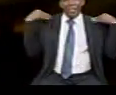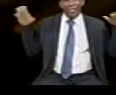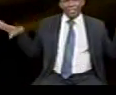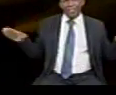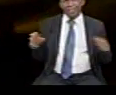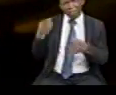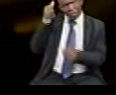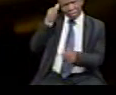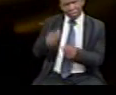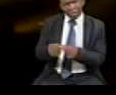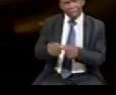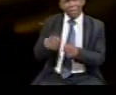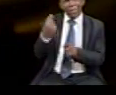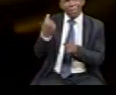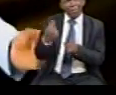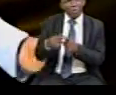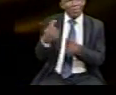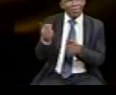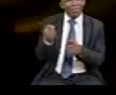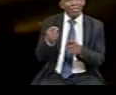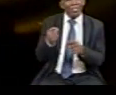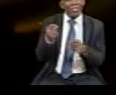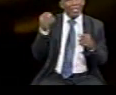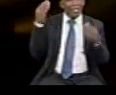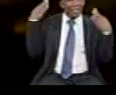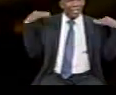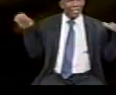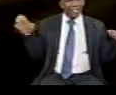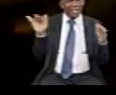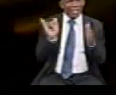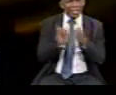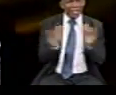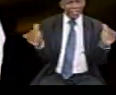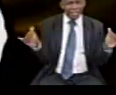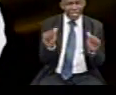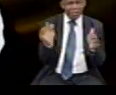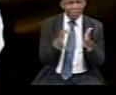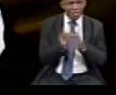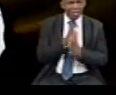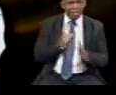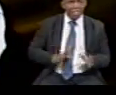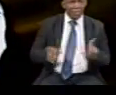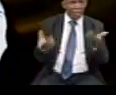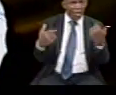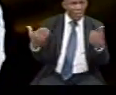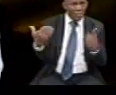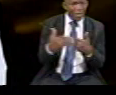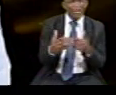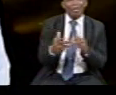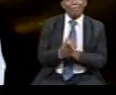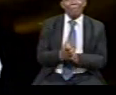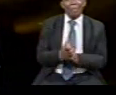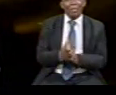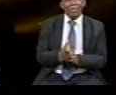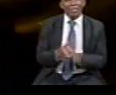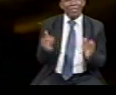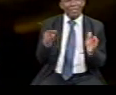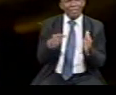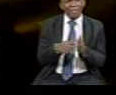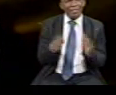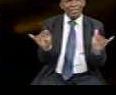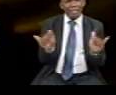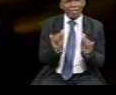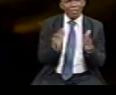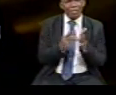Jesus that you see going up in heaven shall come again. And Paul, through the inspiration of the Holy Spirit, he's saying this same